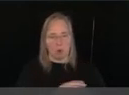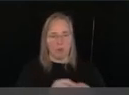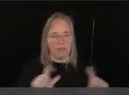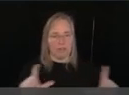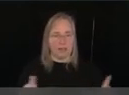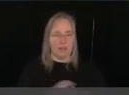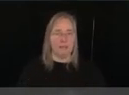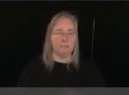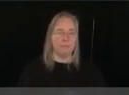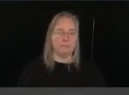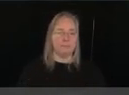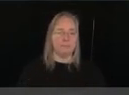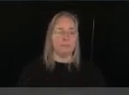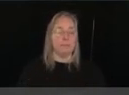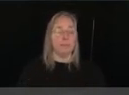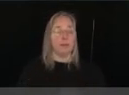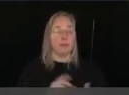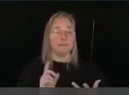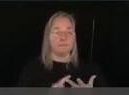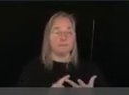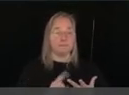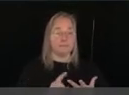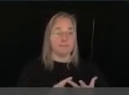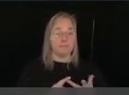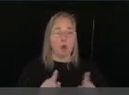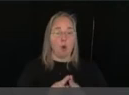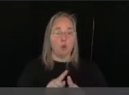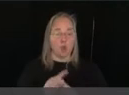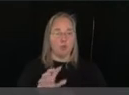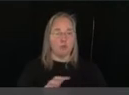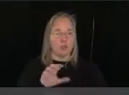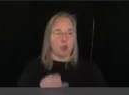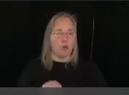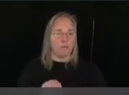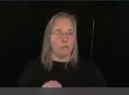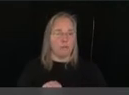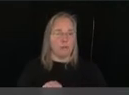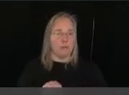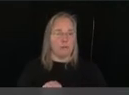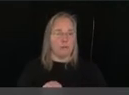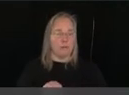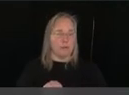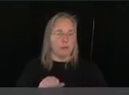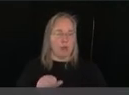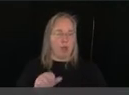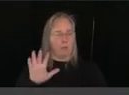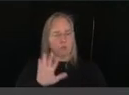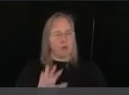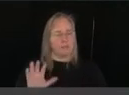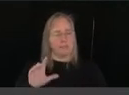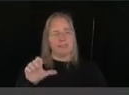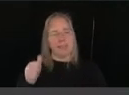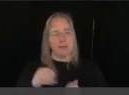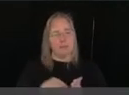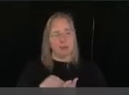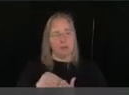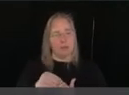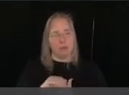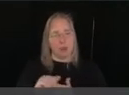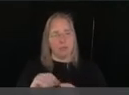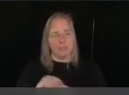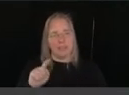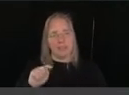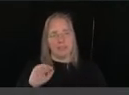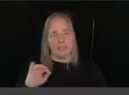slide. There's also reserved approximately $10 million in TIF bonds that the